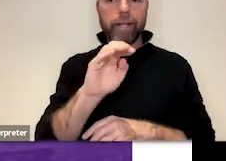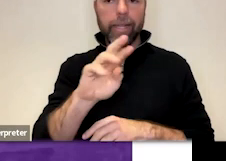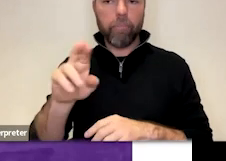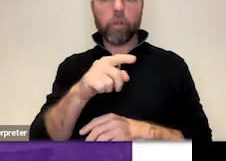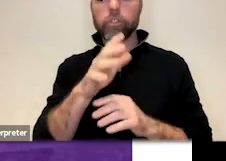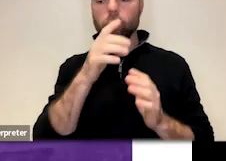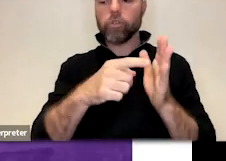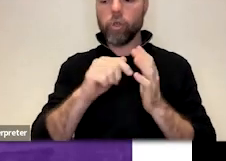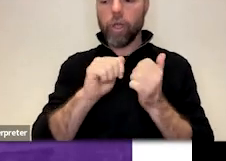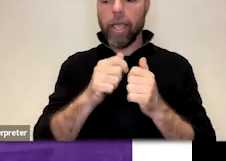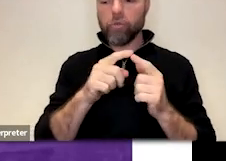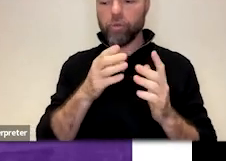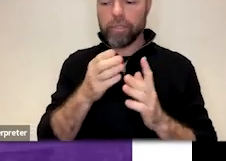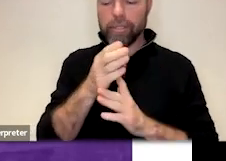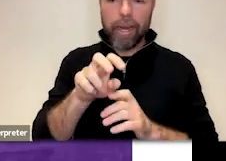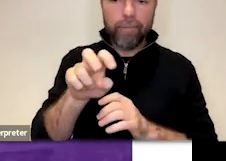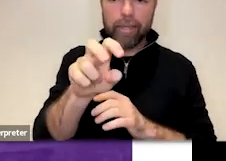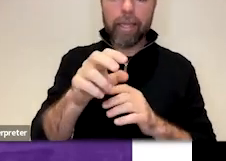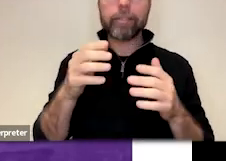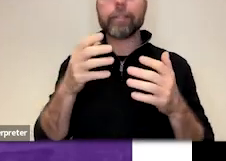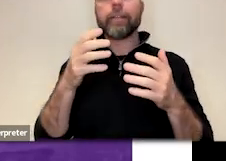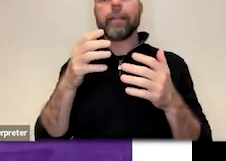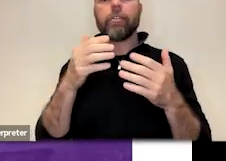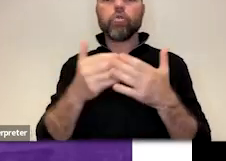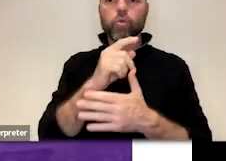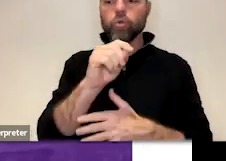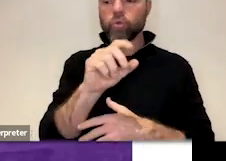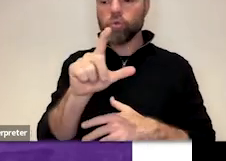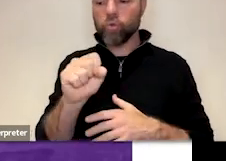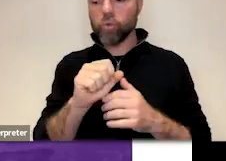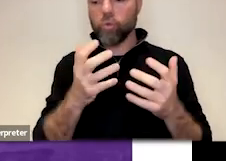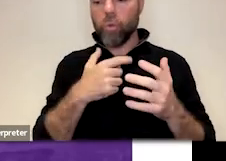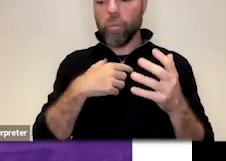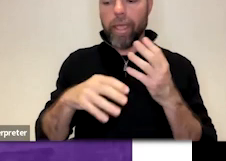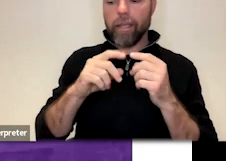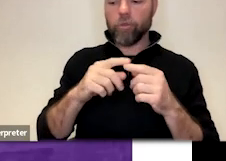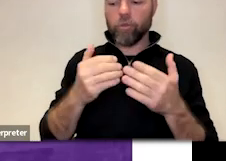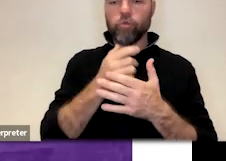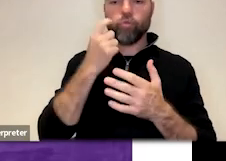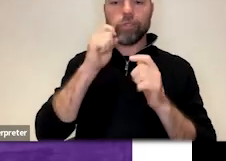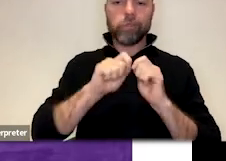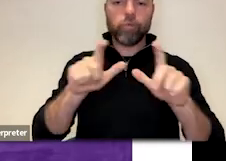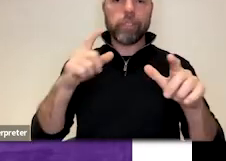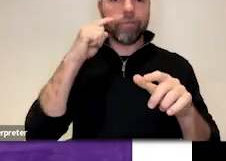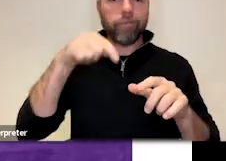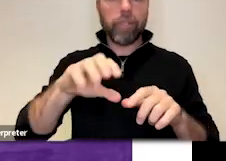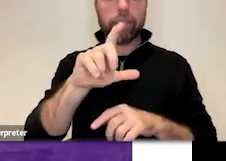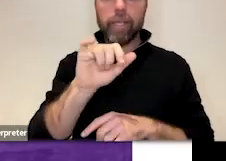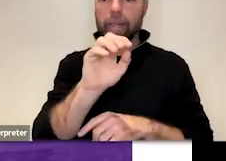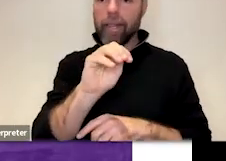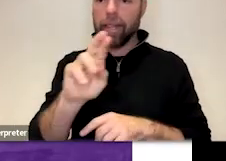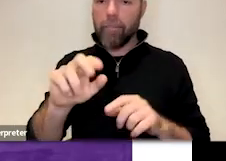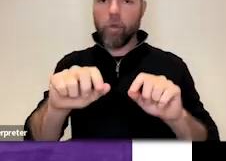most popular features, some of the new tools and things that we've added to this newest release of the ClimR portal. And finally, we'll hear